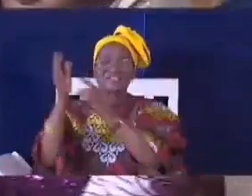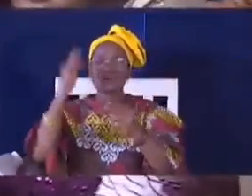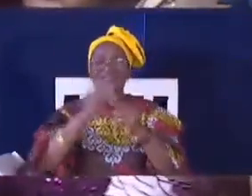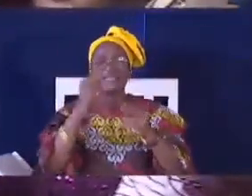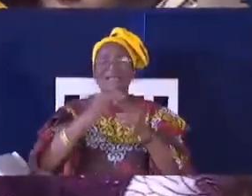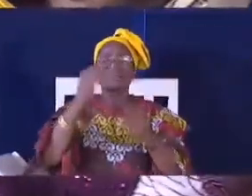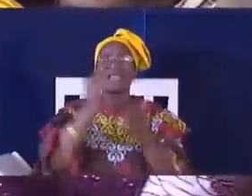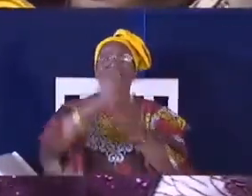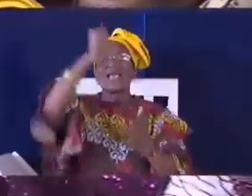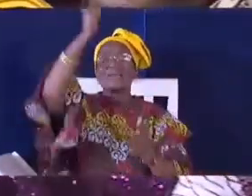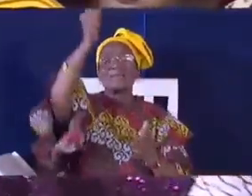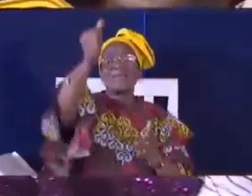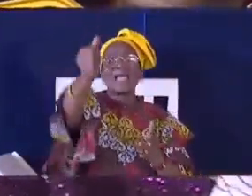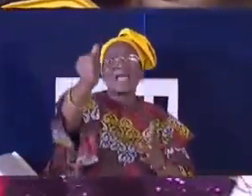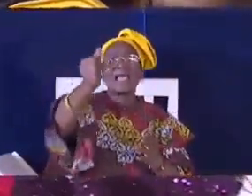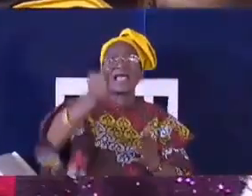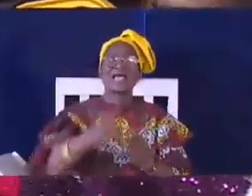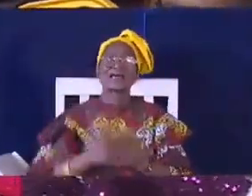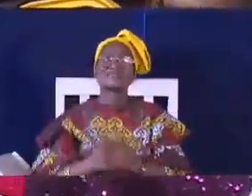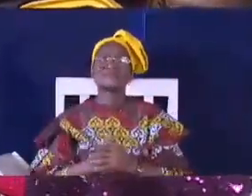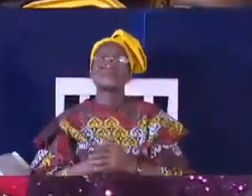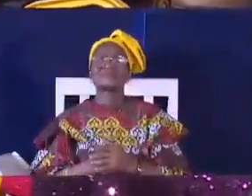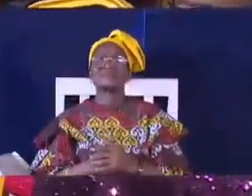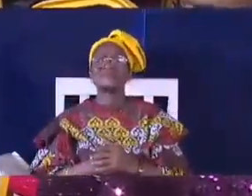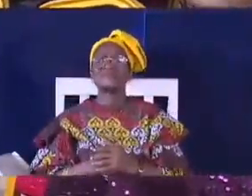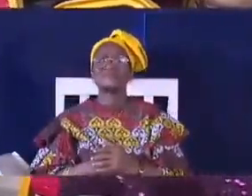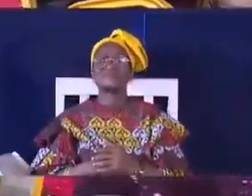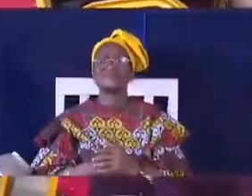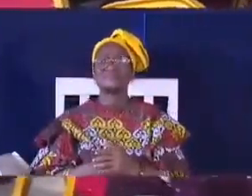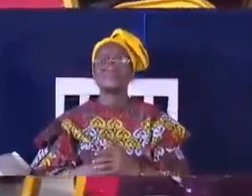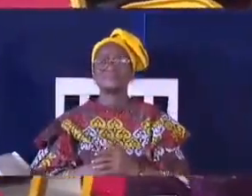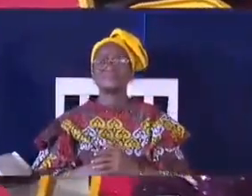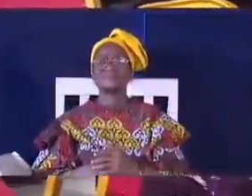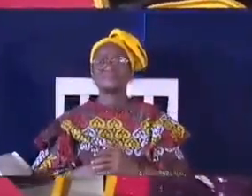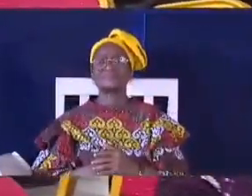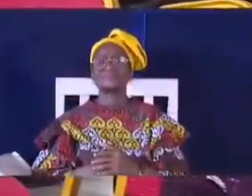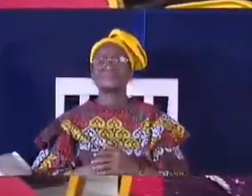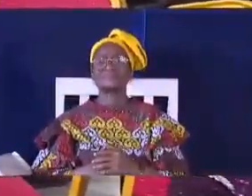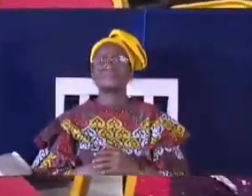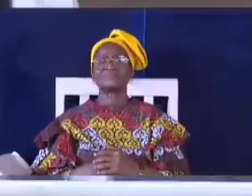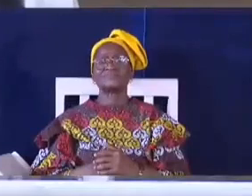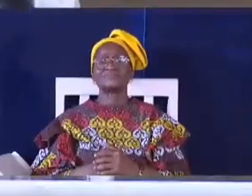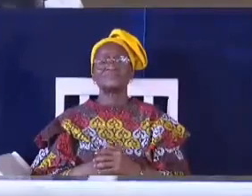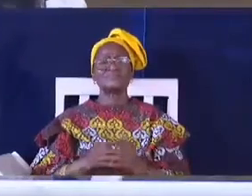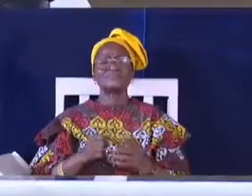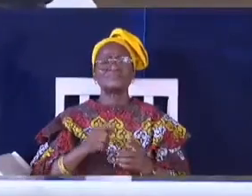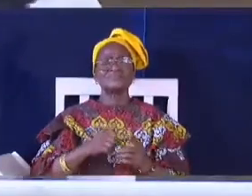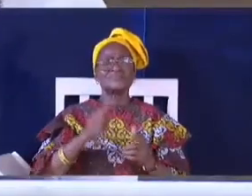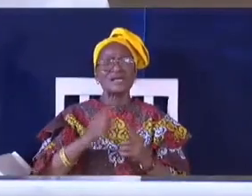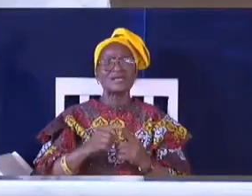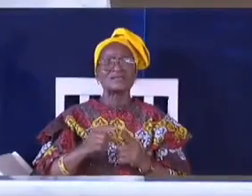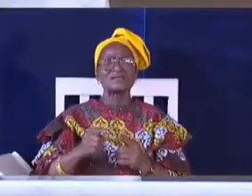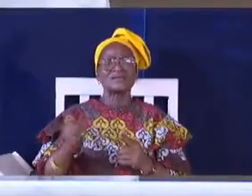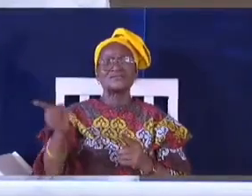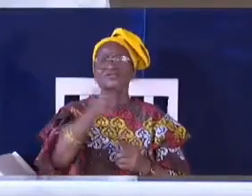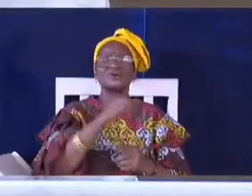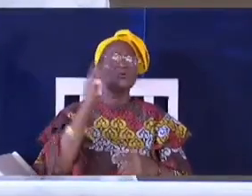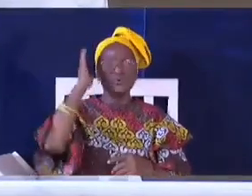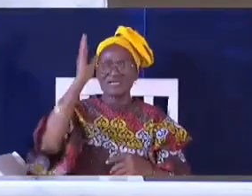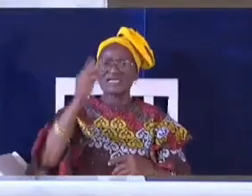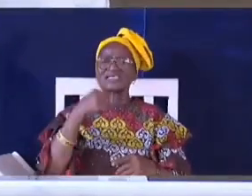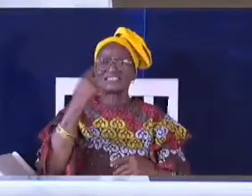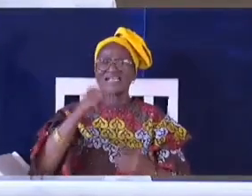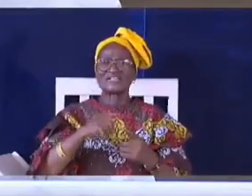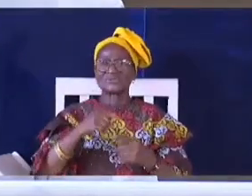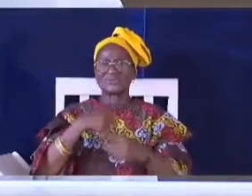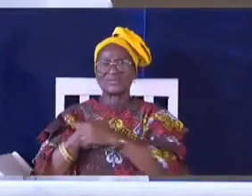Yeah. And now I know you will say to me, Daddy, we